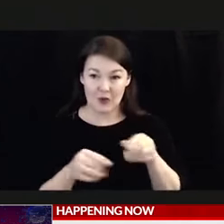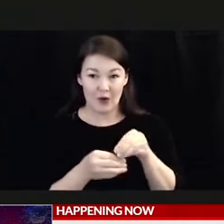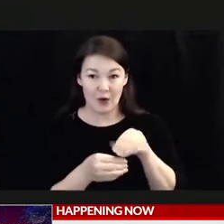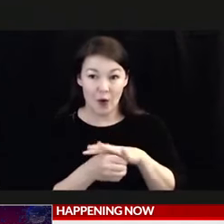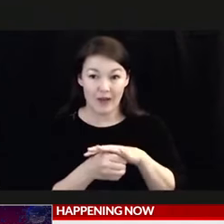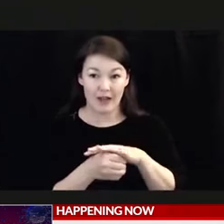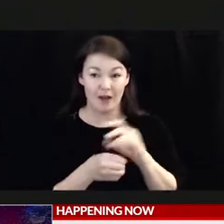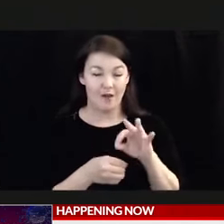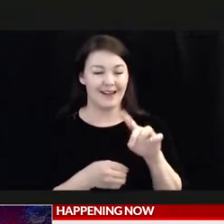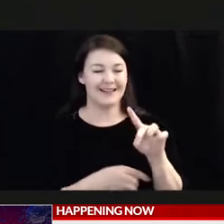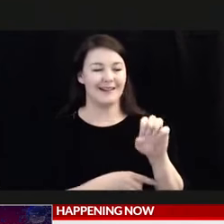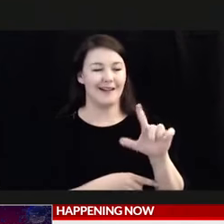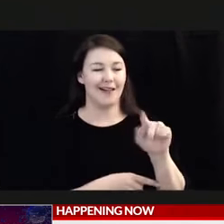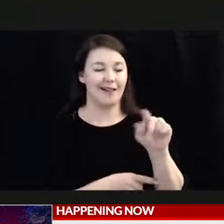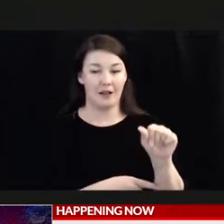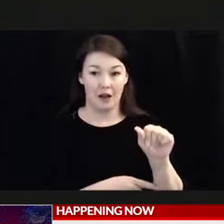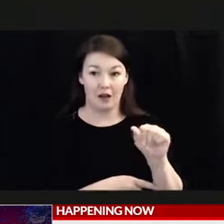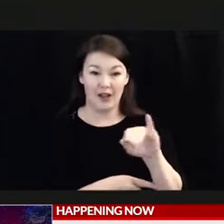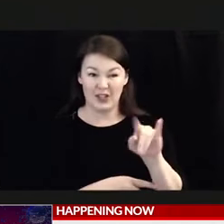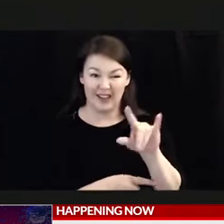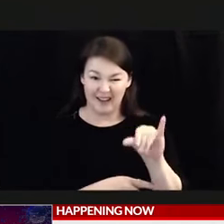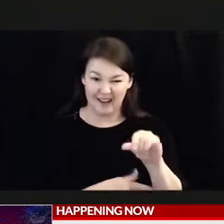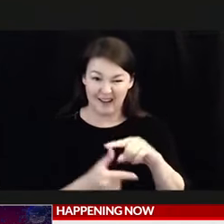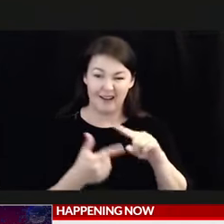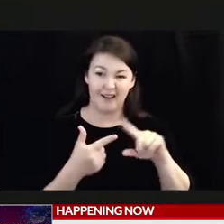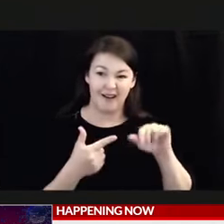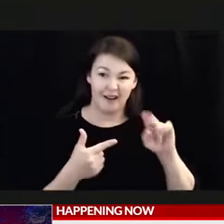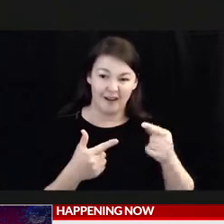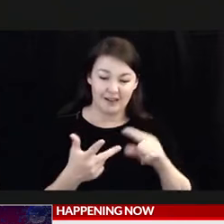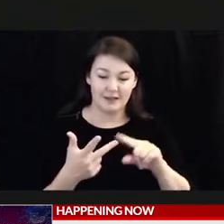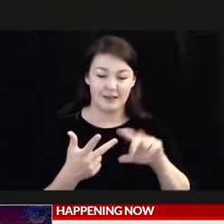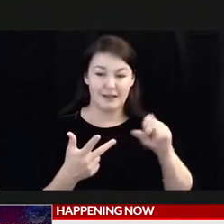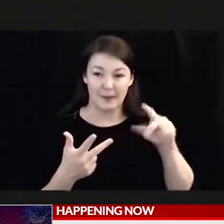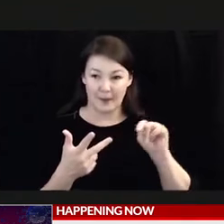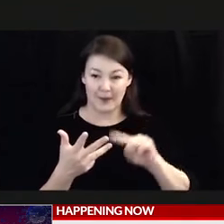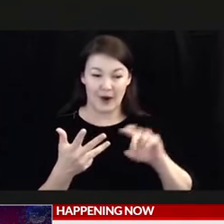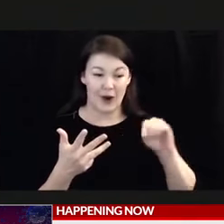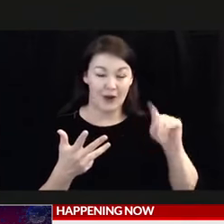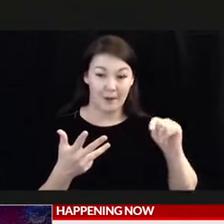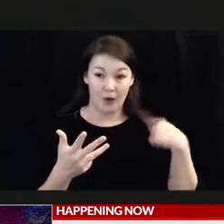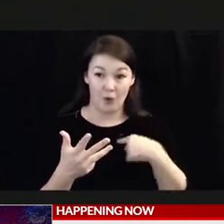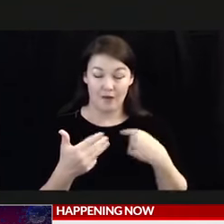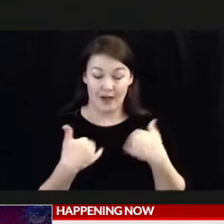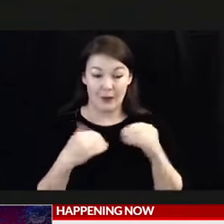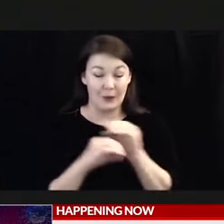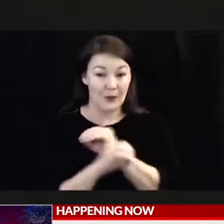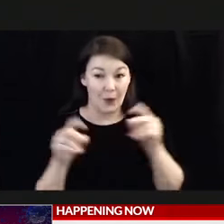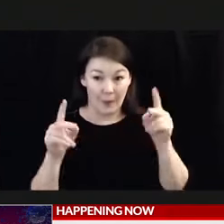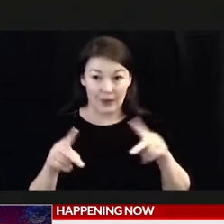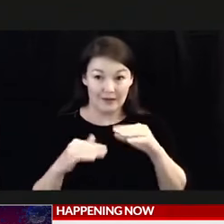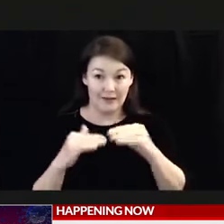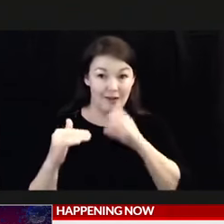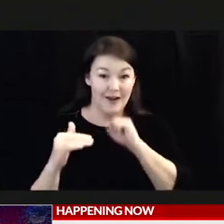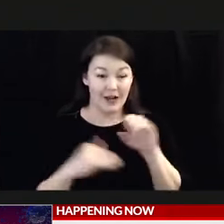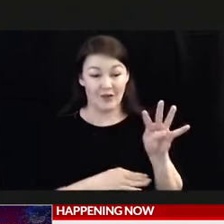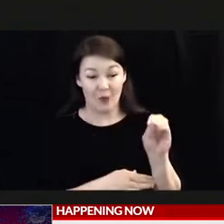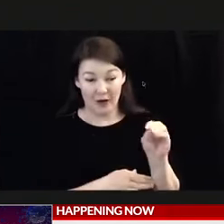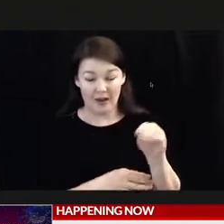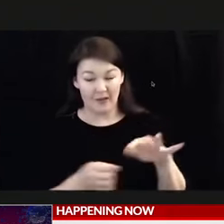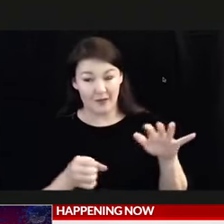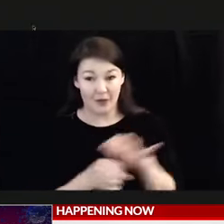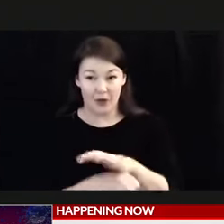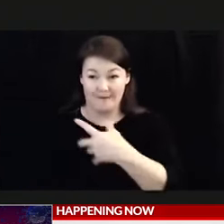the Delta variant, July, August, September, October, we haven't lost anybody under age 40 who's been fully